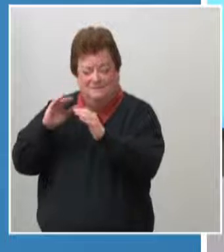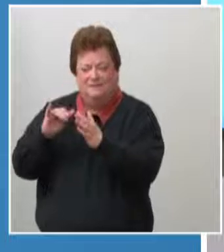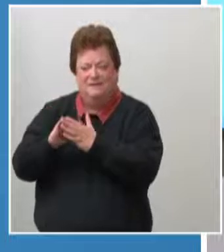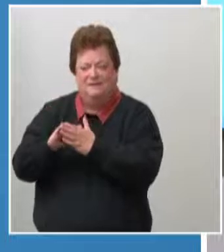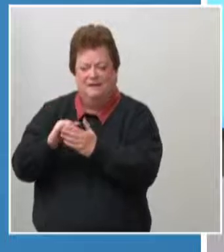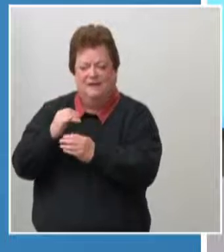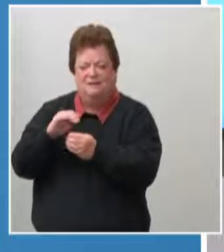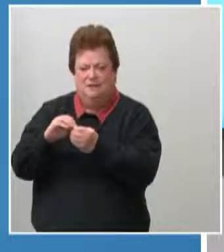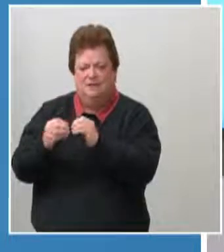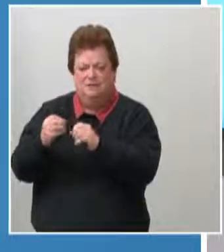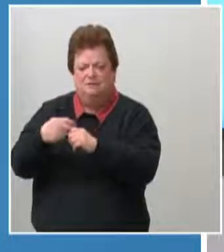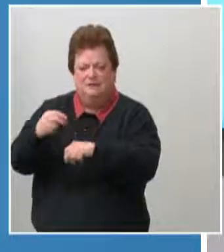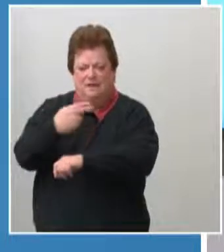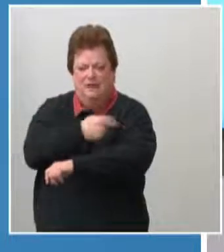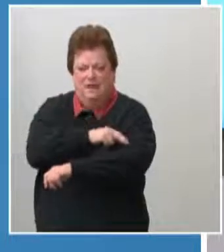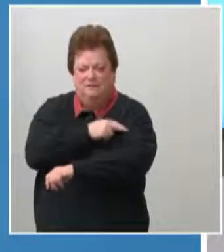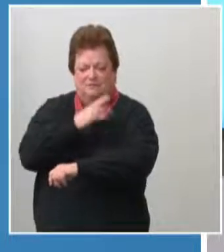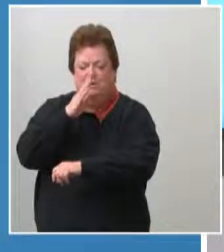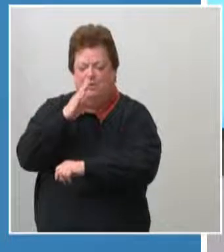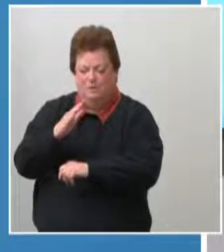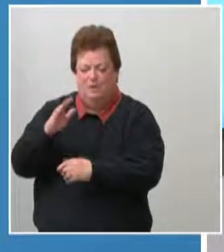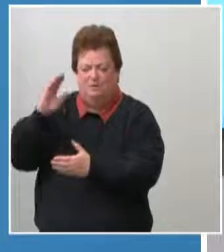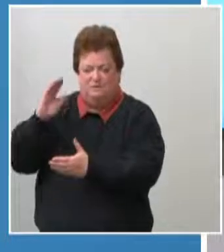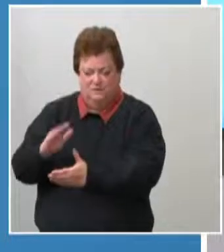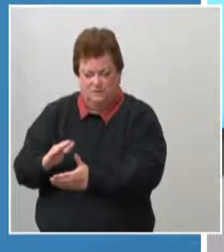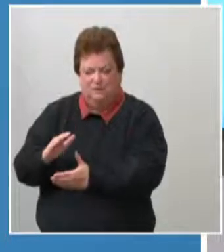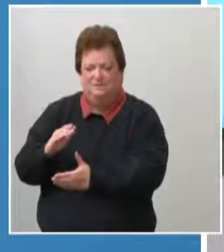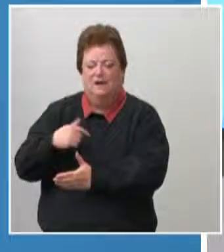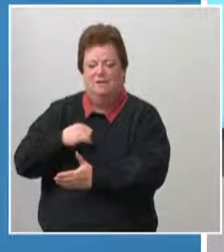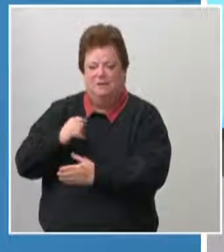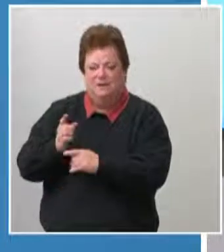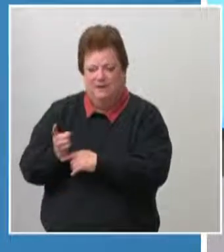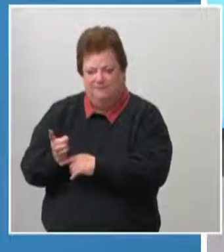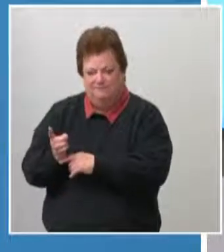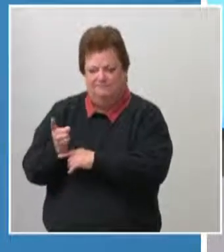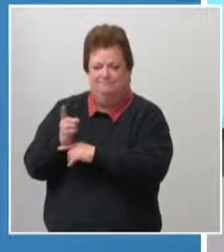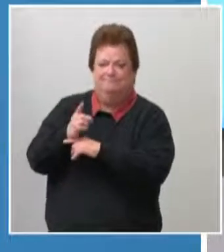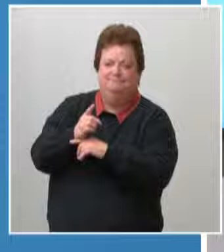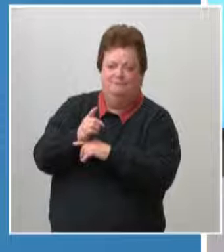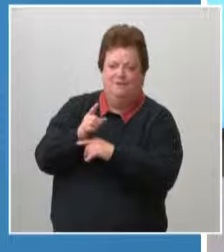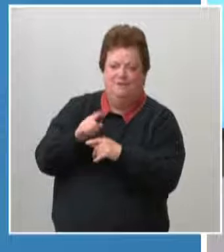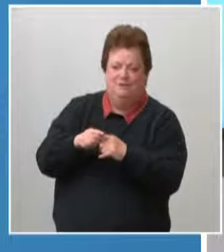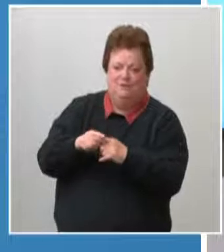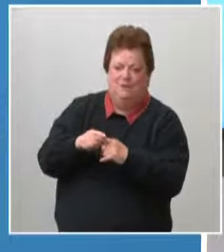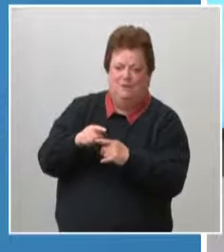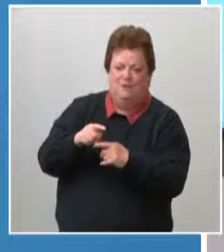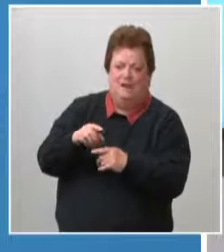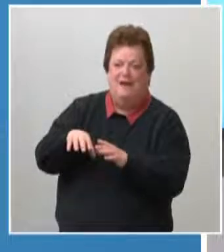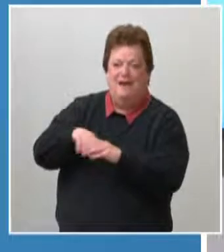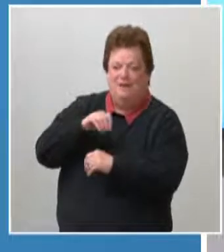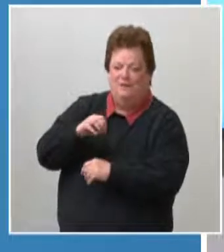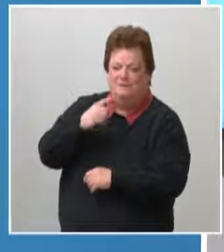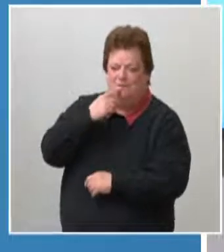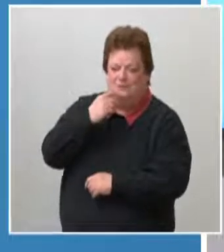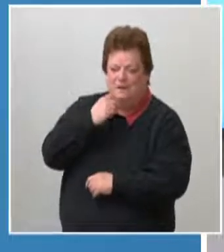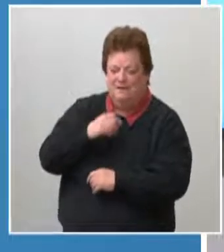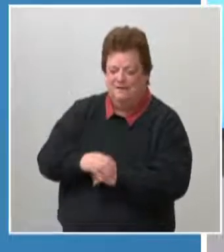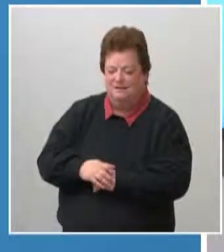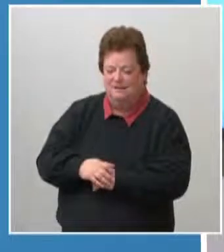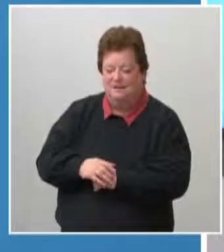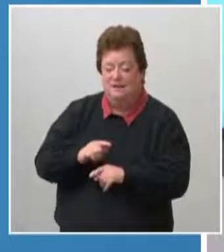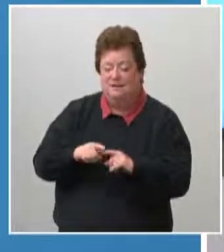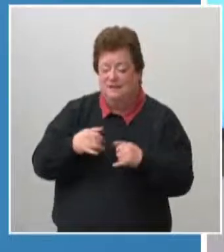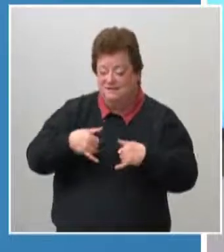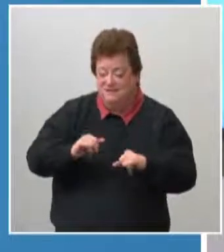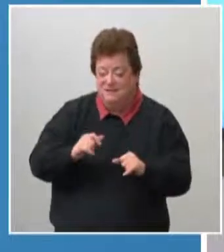also decrease and we can move out of the red and into a lower risk category. With the dial staying red this week and